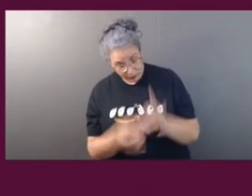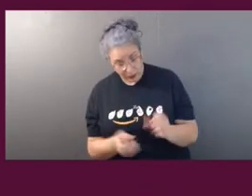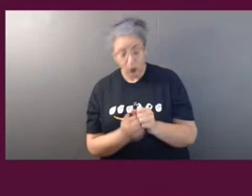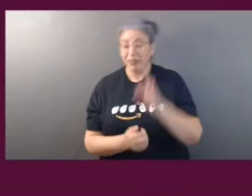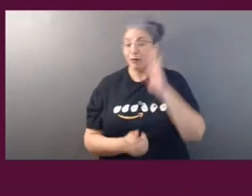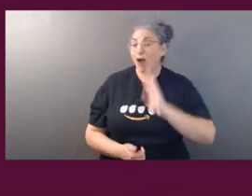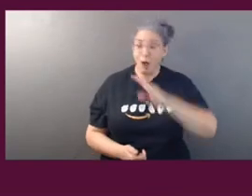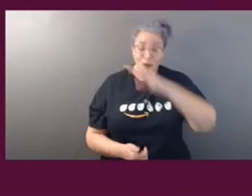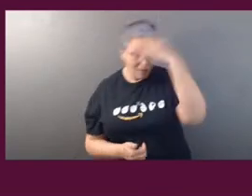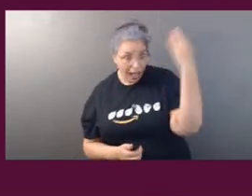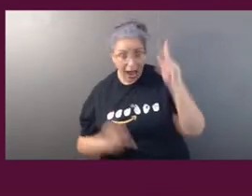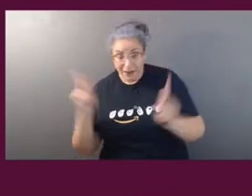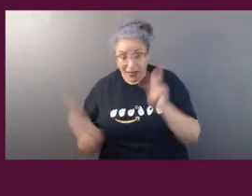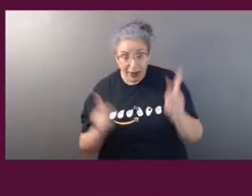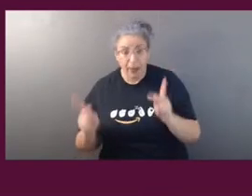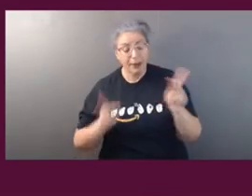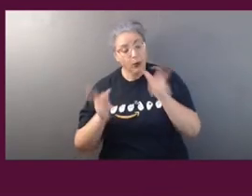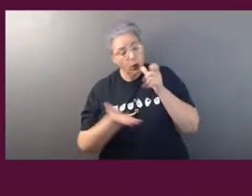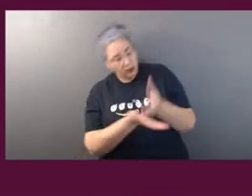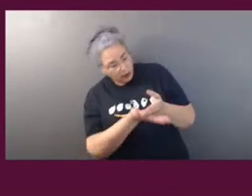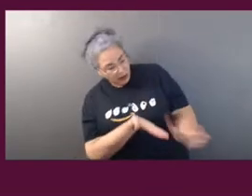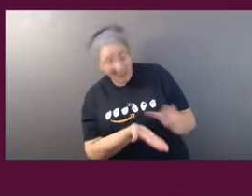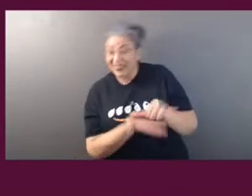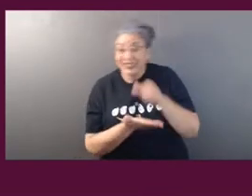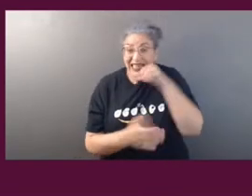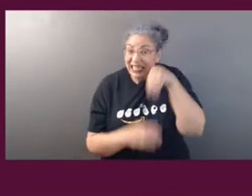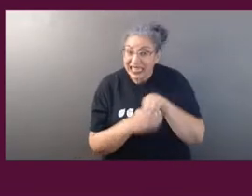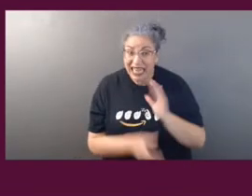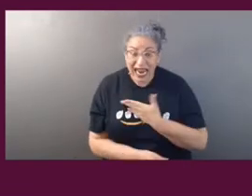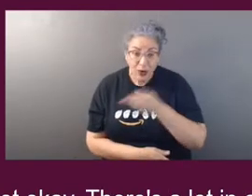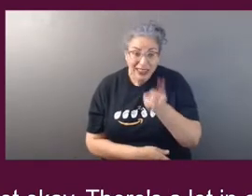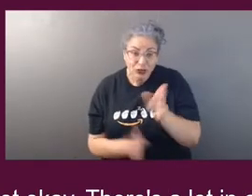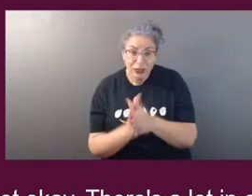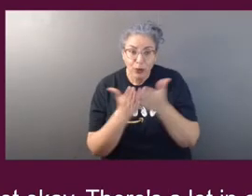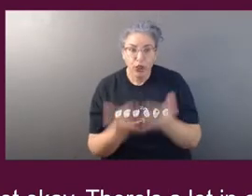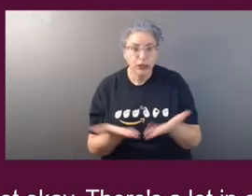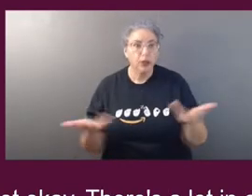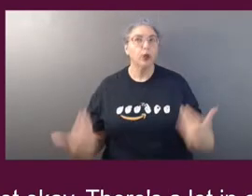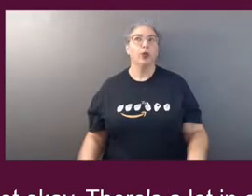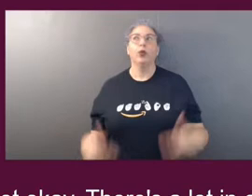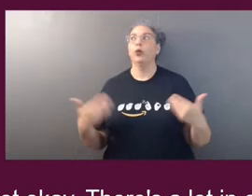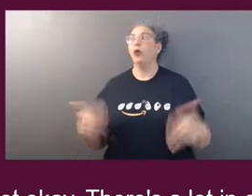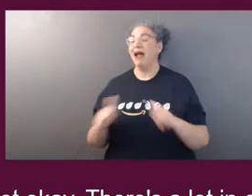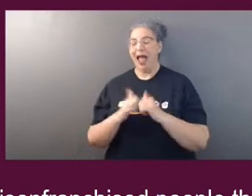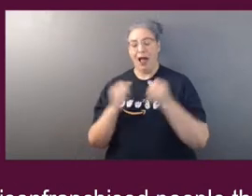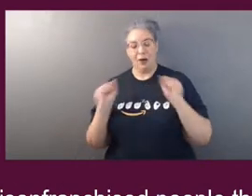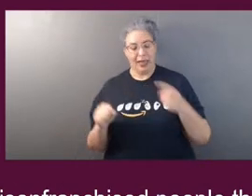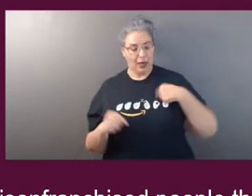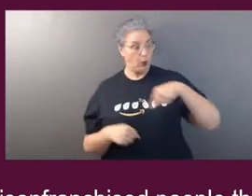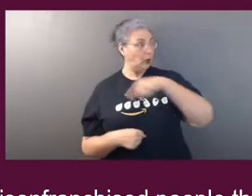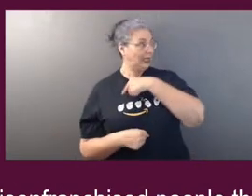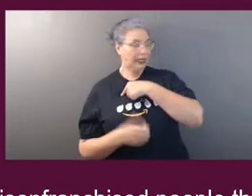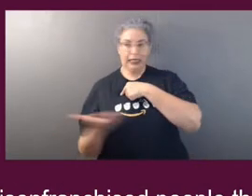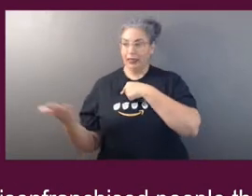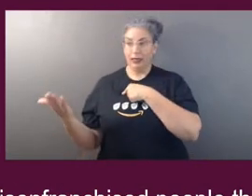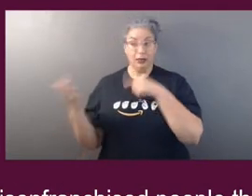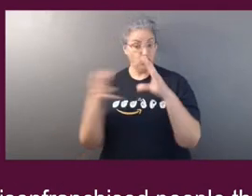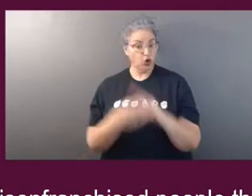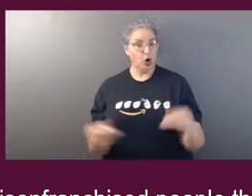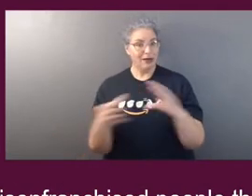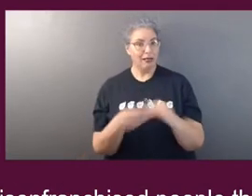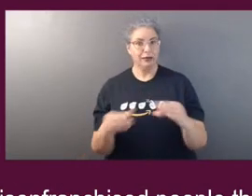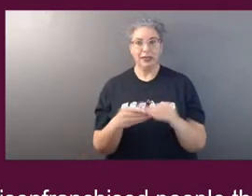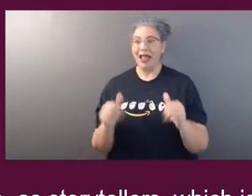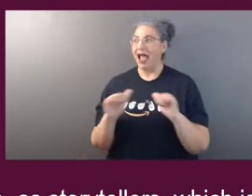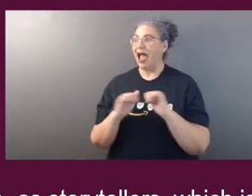about Black and brown and disenfranchised people that are not in the history books. And how can we as storytellers,